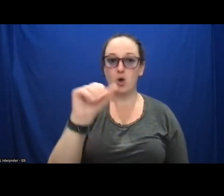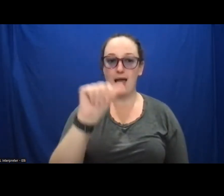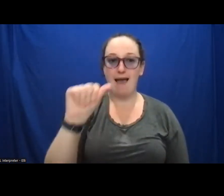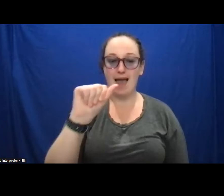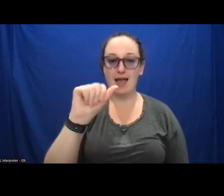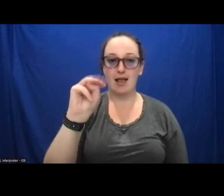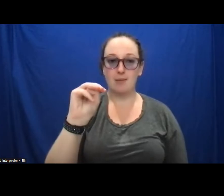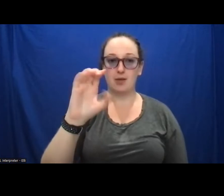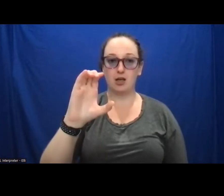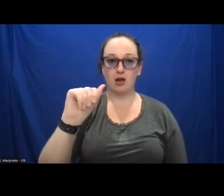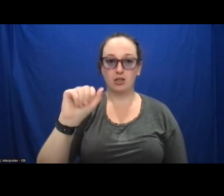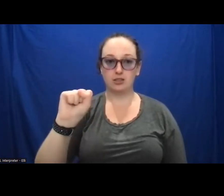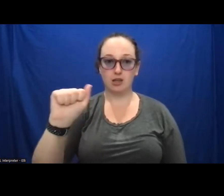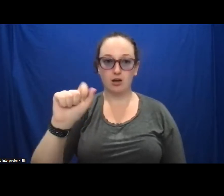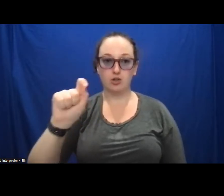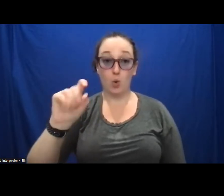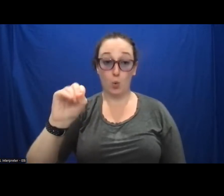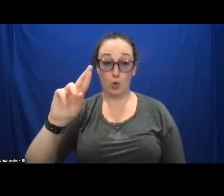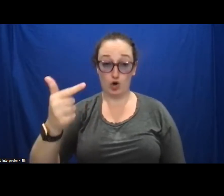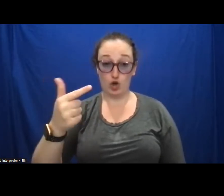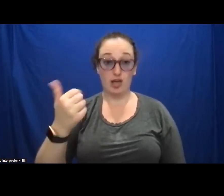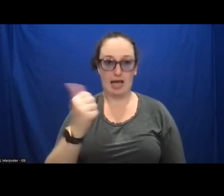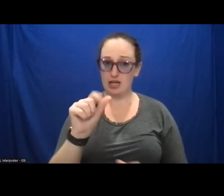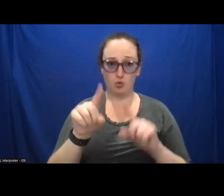info@MCASA.org with any follow-up questions.